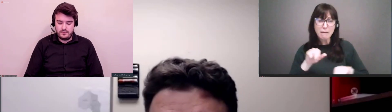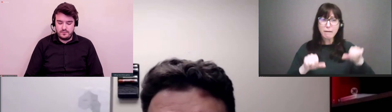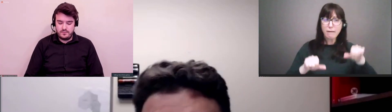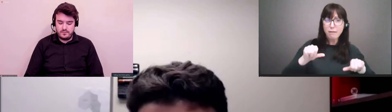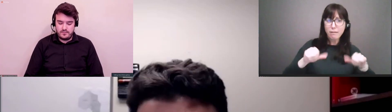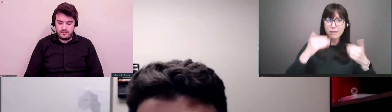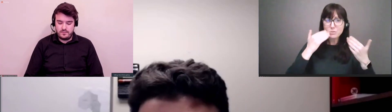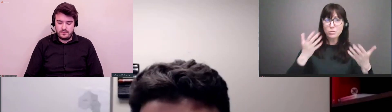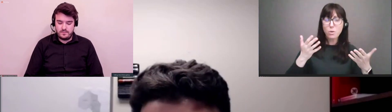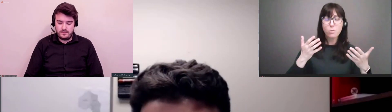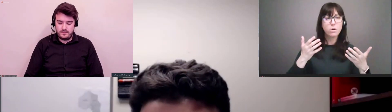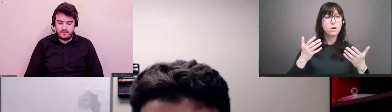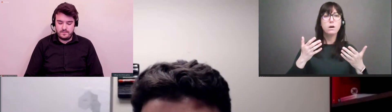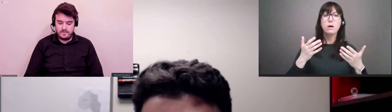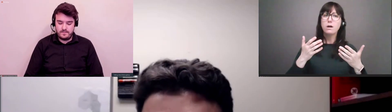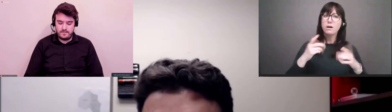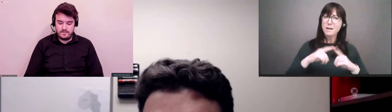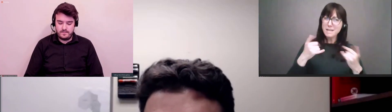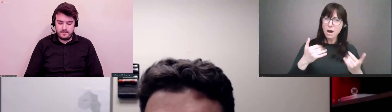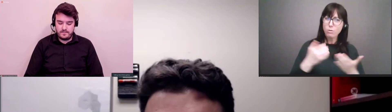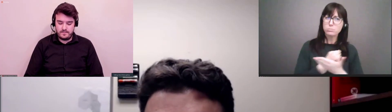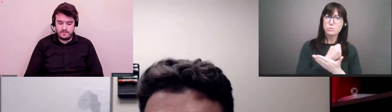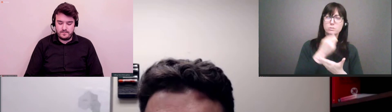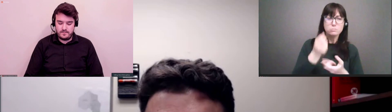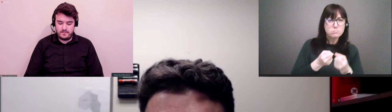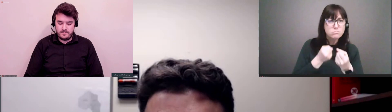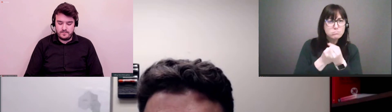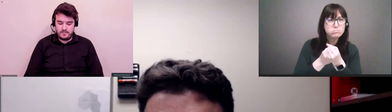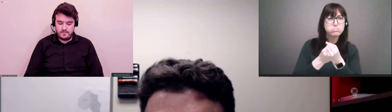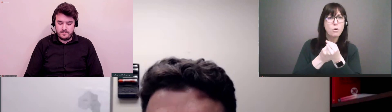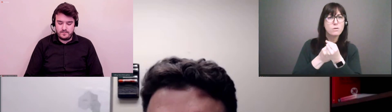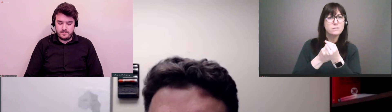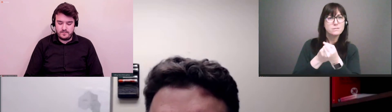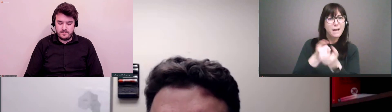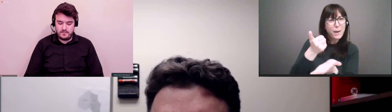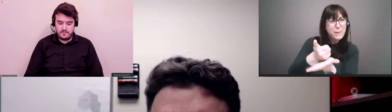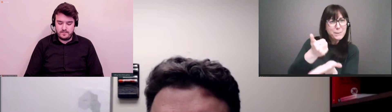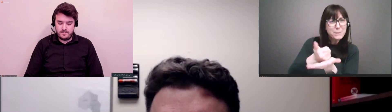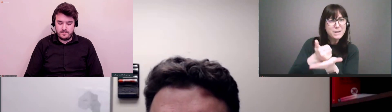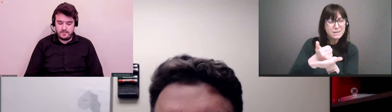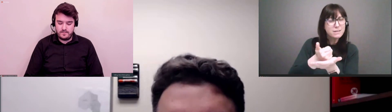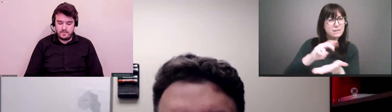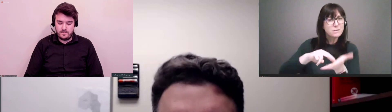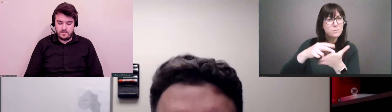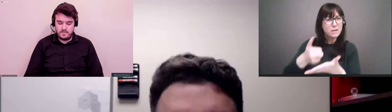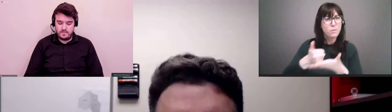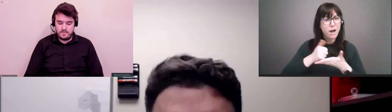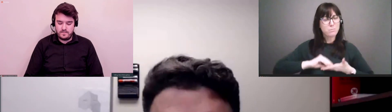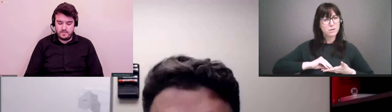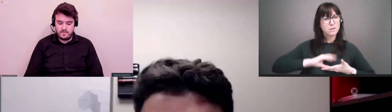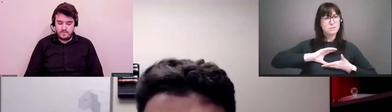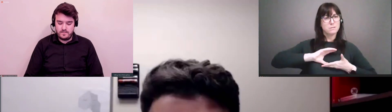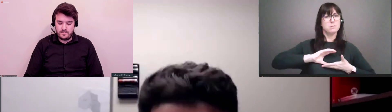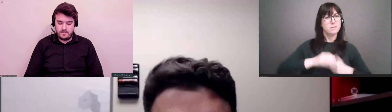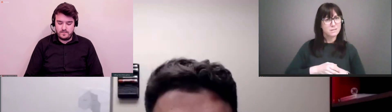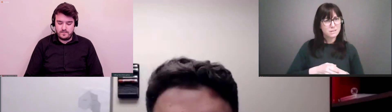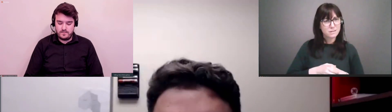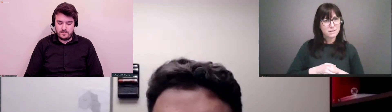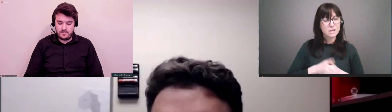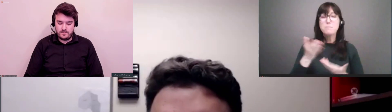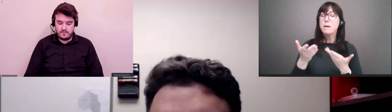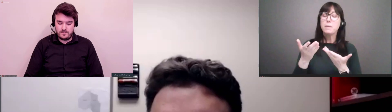something positive for somebody, which also makes us feel good. To you know, bring that person in, not